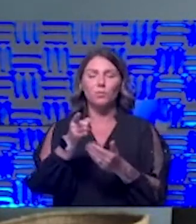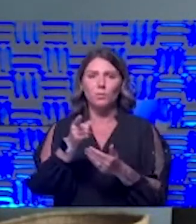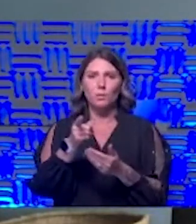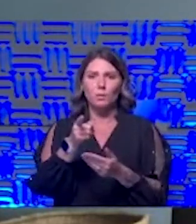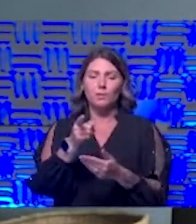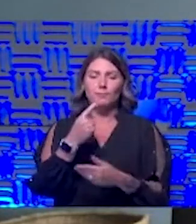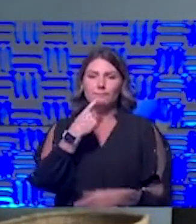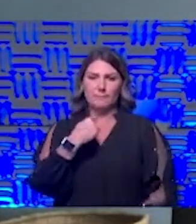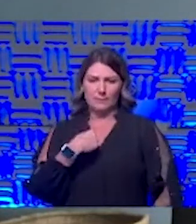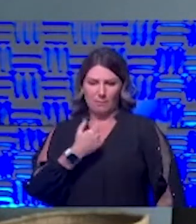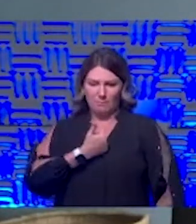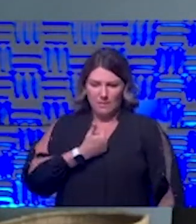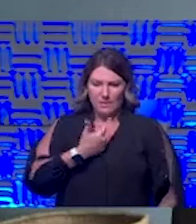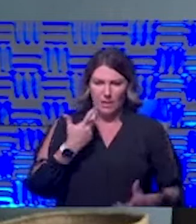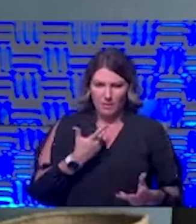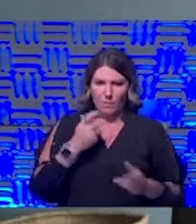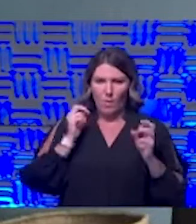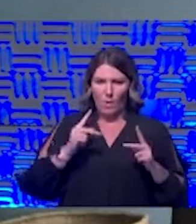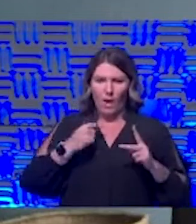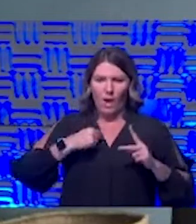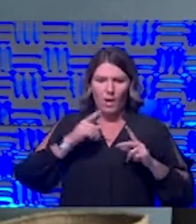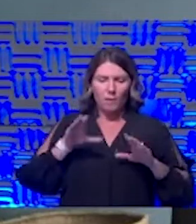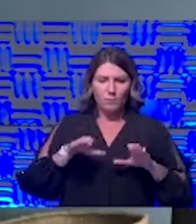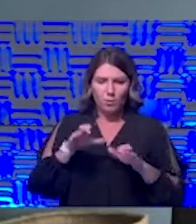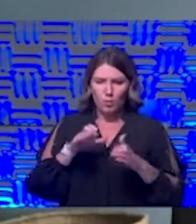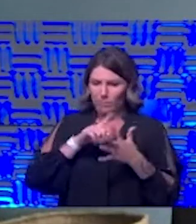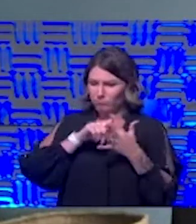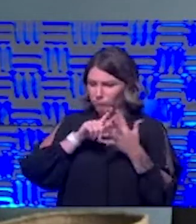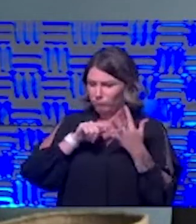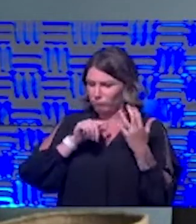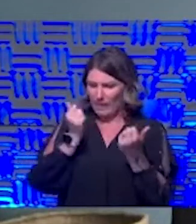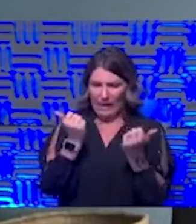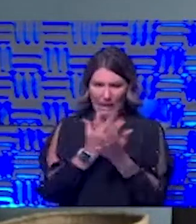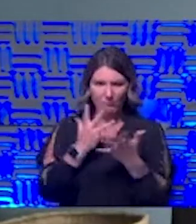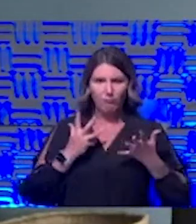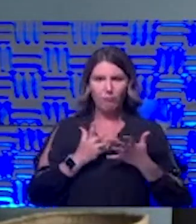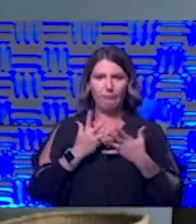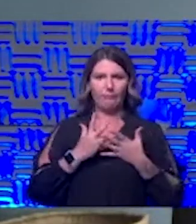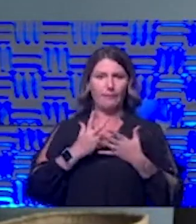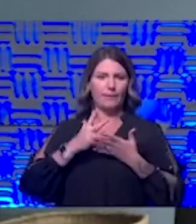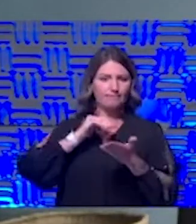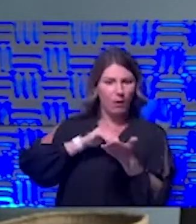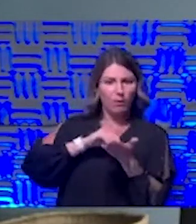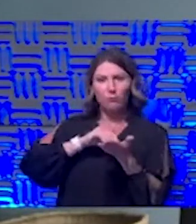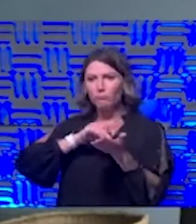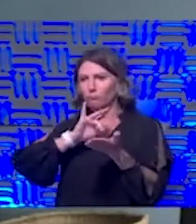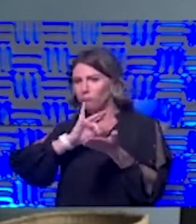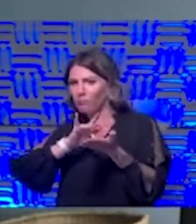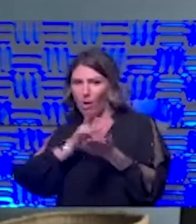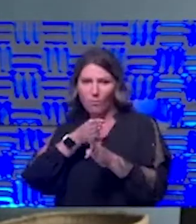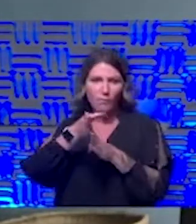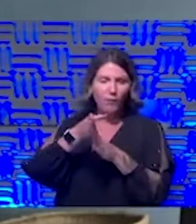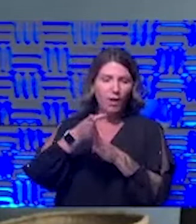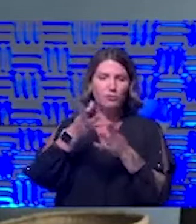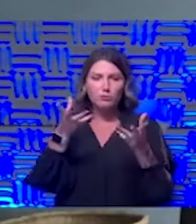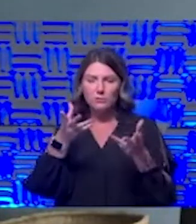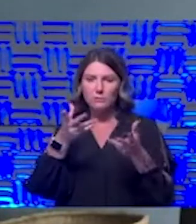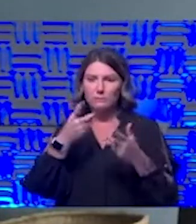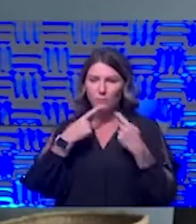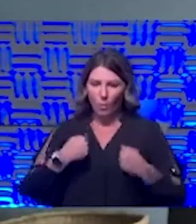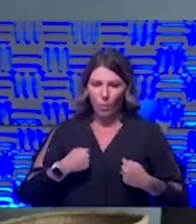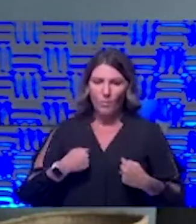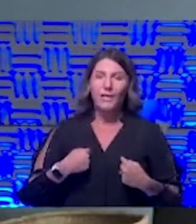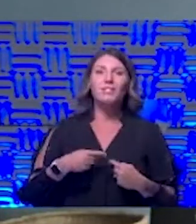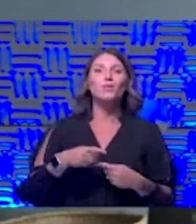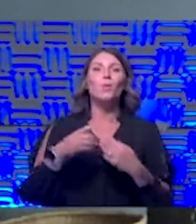what the medical and scientific communities have told you to do, and it's okay to calm down. So there's a bit of self-talk that's